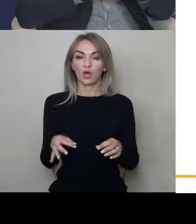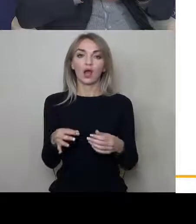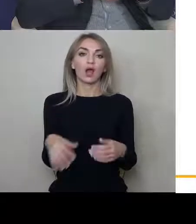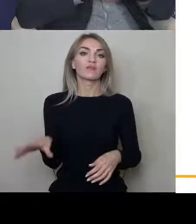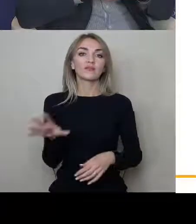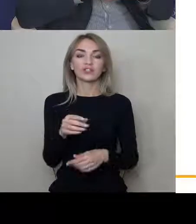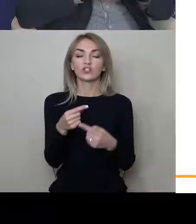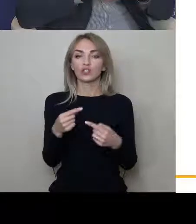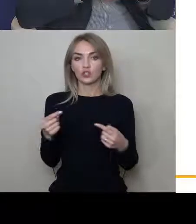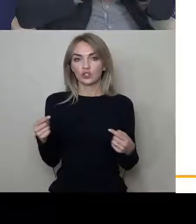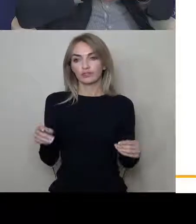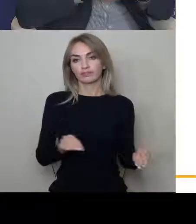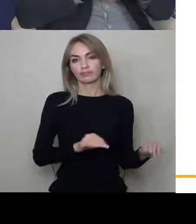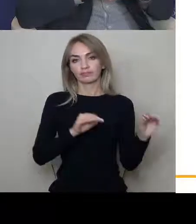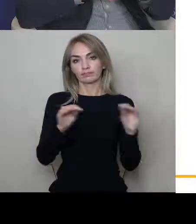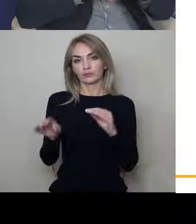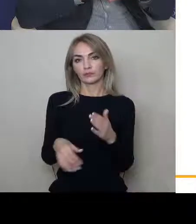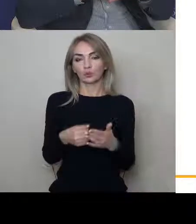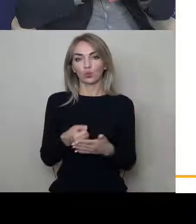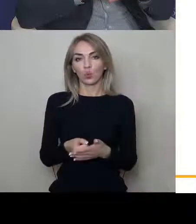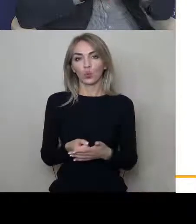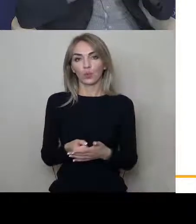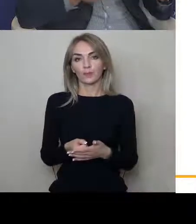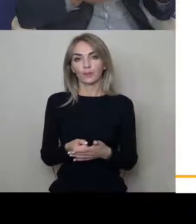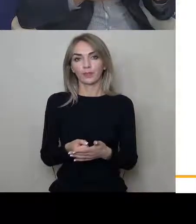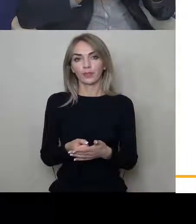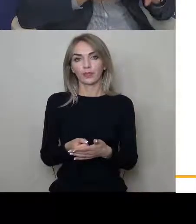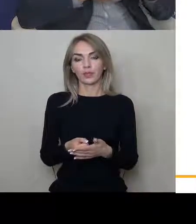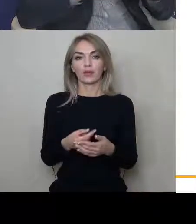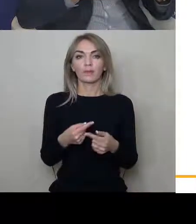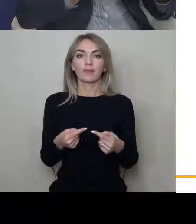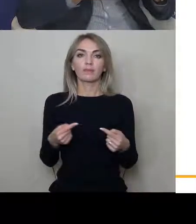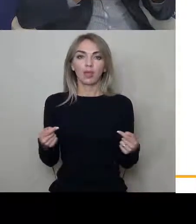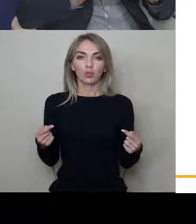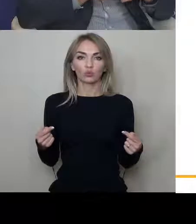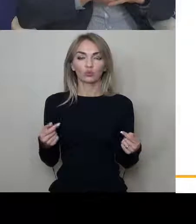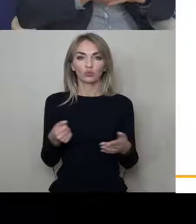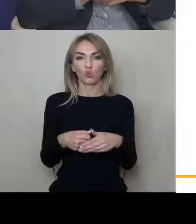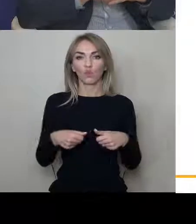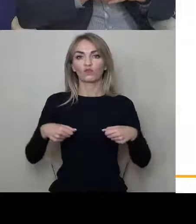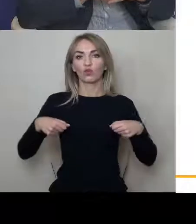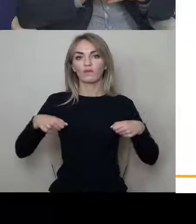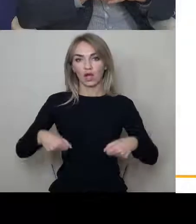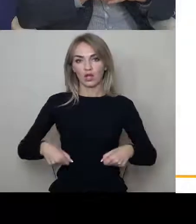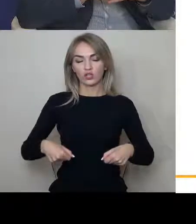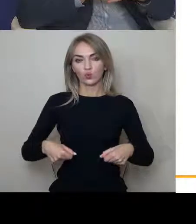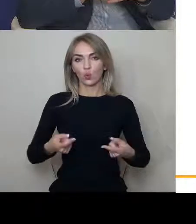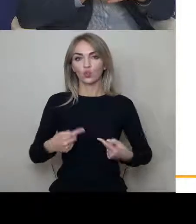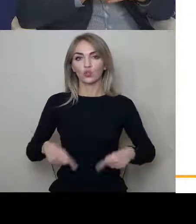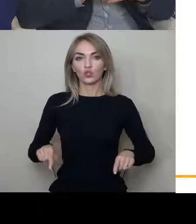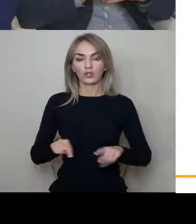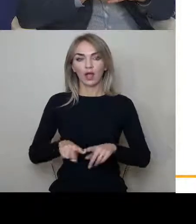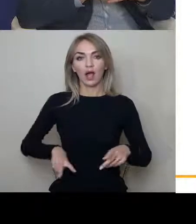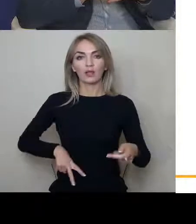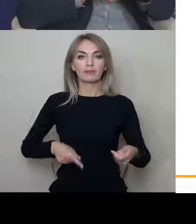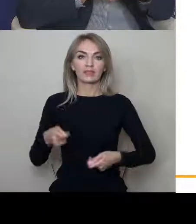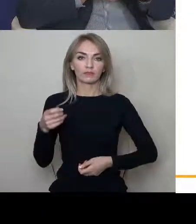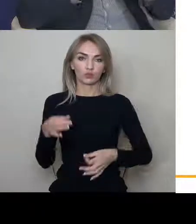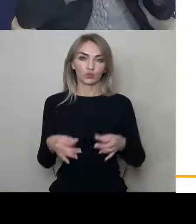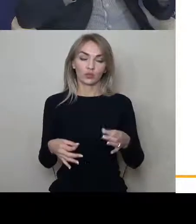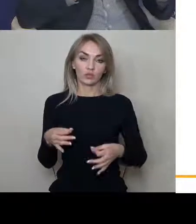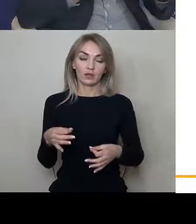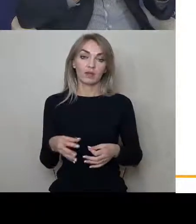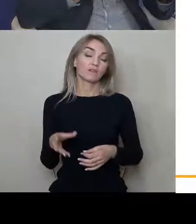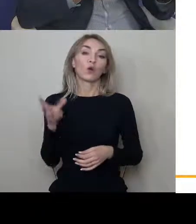courts. All others are referred to the jurisdiction, to the district